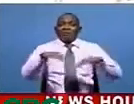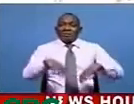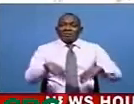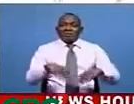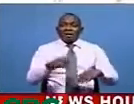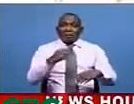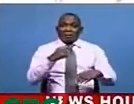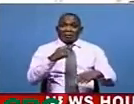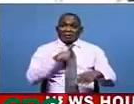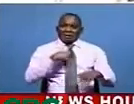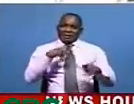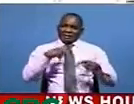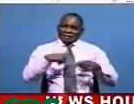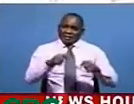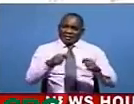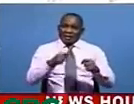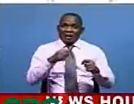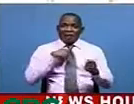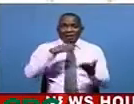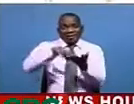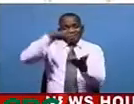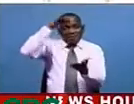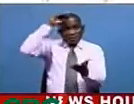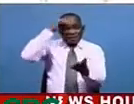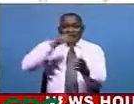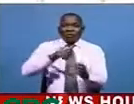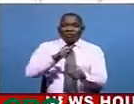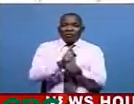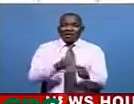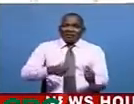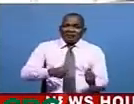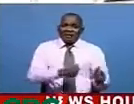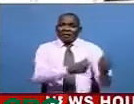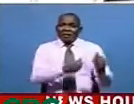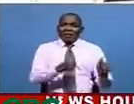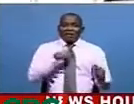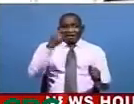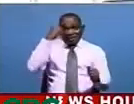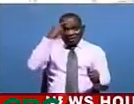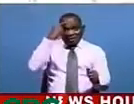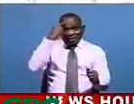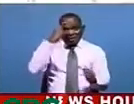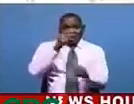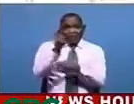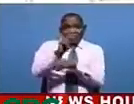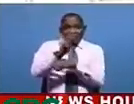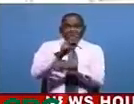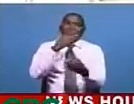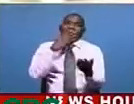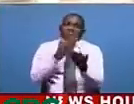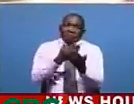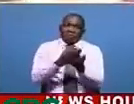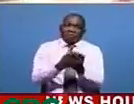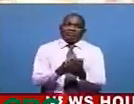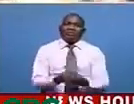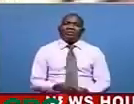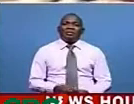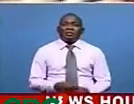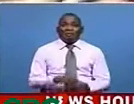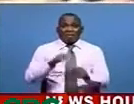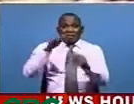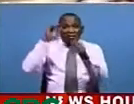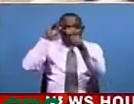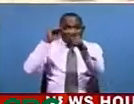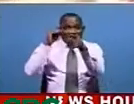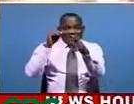sẹni ẹbẹ a ọsọ nsa kọ wa no nti no mi dẹ maadwin kakra no sẹ nsa na ojuma ndi ẹyẹ ẹyẹ ẹyẹ pa kẹ